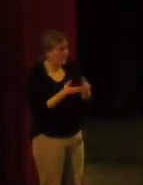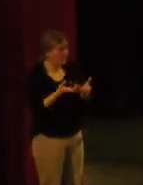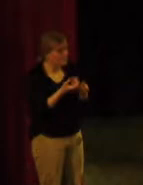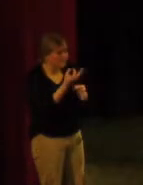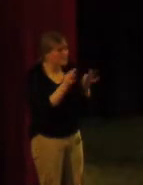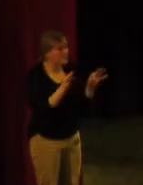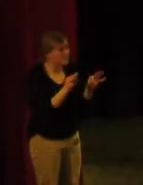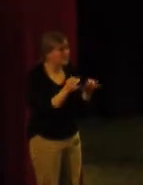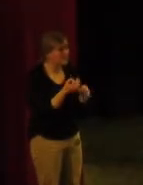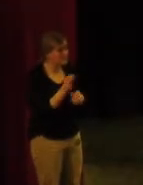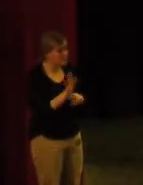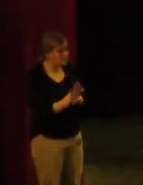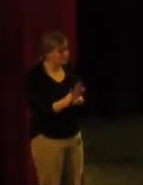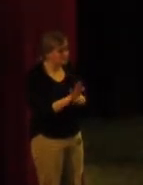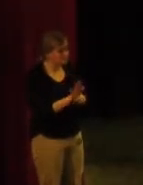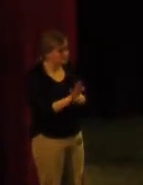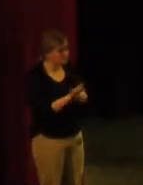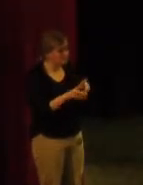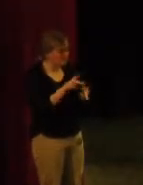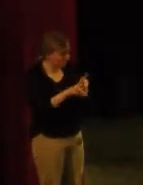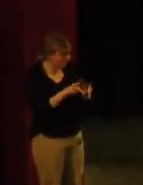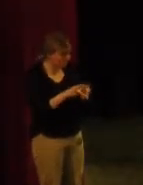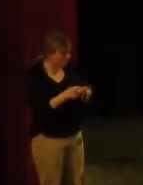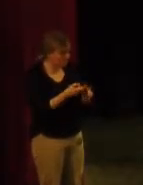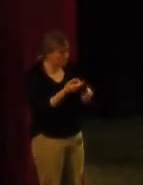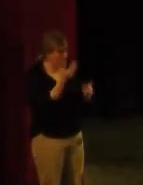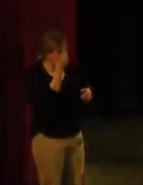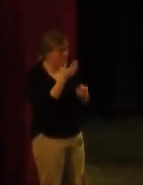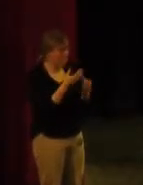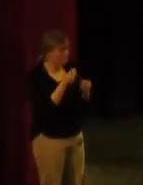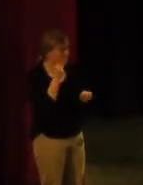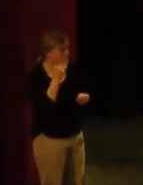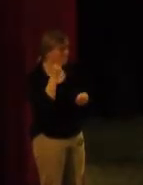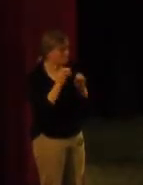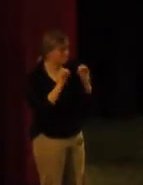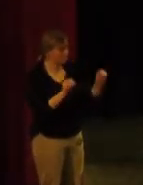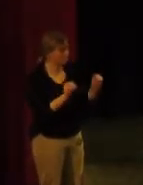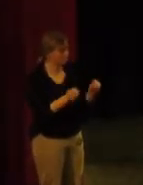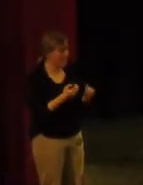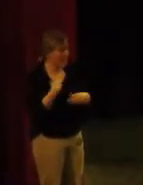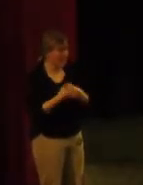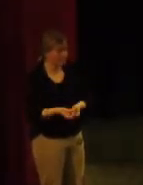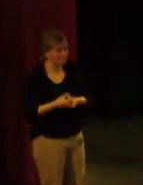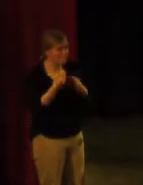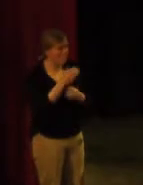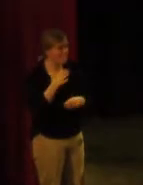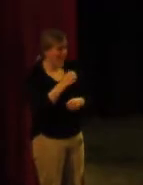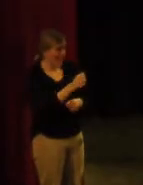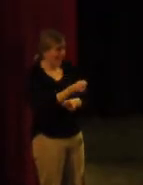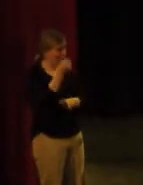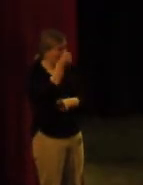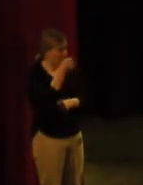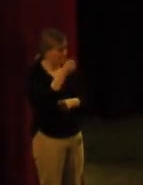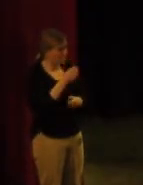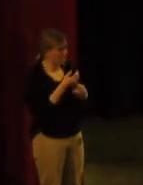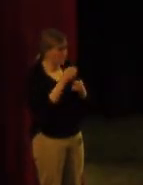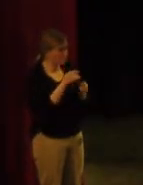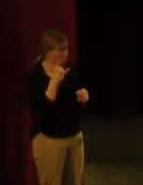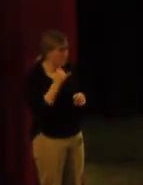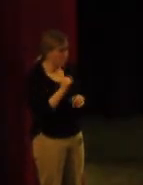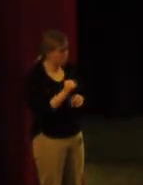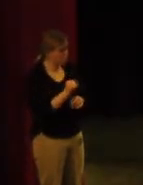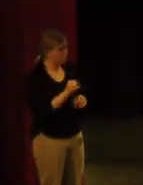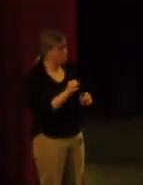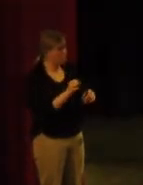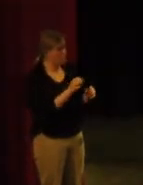wretched refuse of your teeming shore. Send these, the homeless, tempest-tossed to me, I lift my lamp beside the golden door. And right above those words